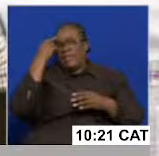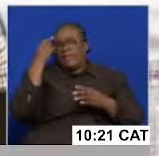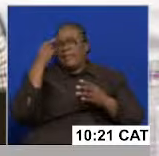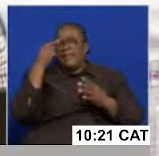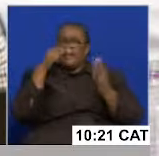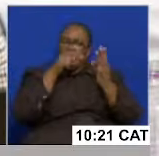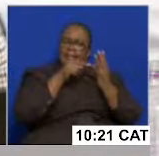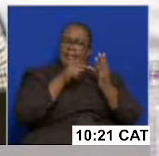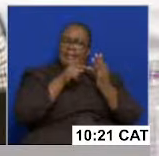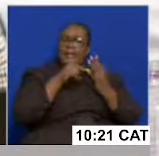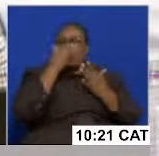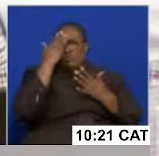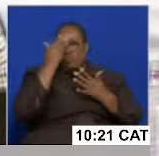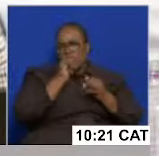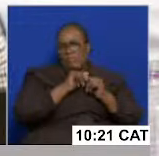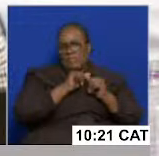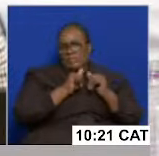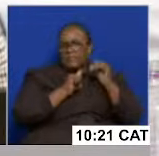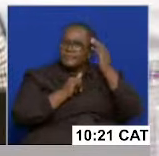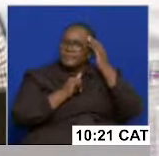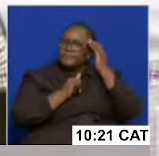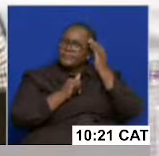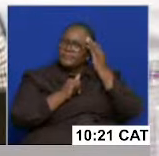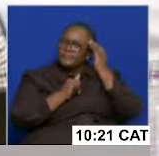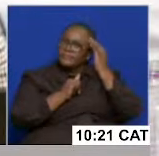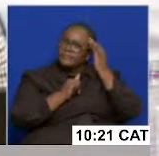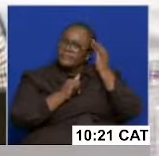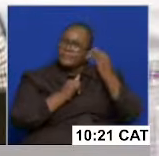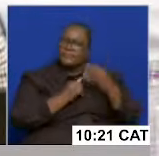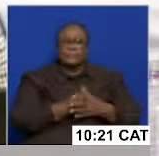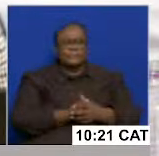the civilian had more knowledge on the stones?